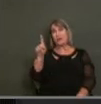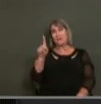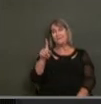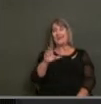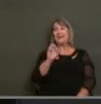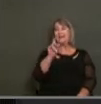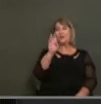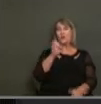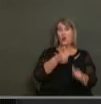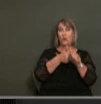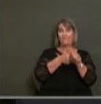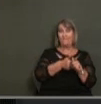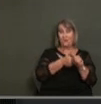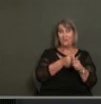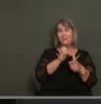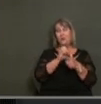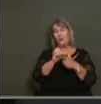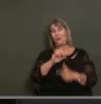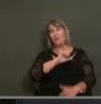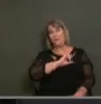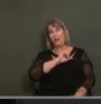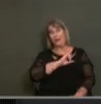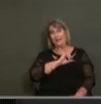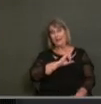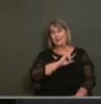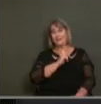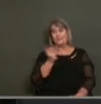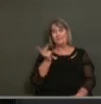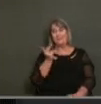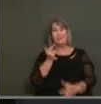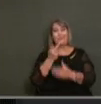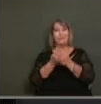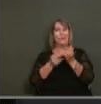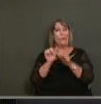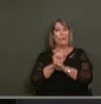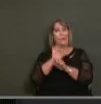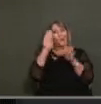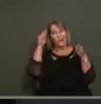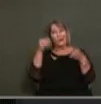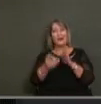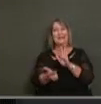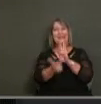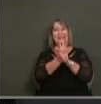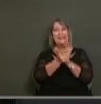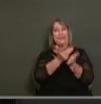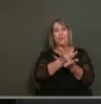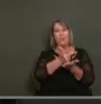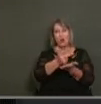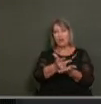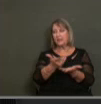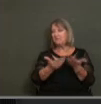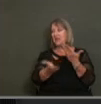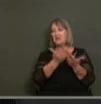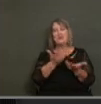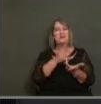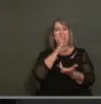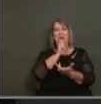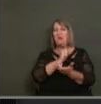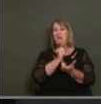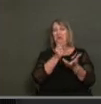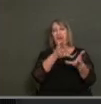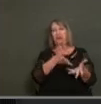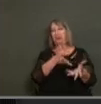code enforcement and or SAPD, we work on illegal parking, whether it's illegal junk vehicles on a